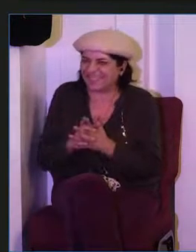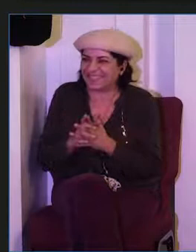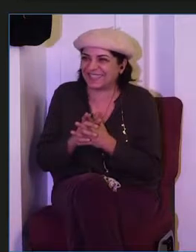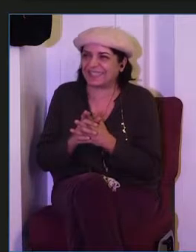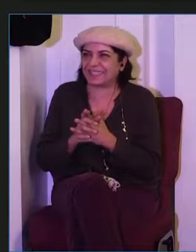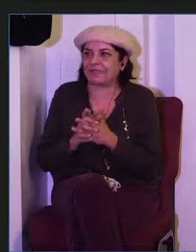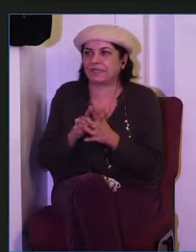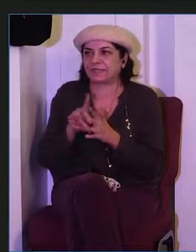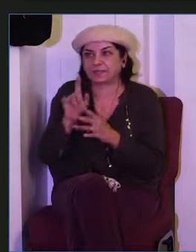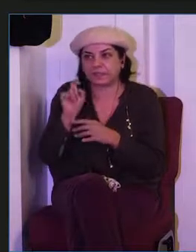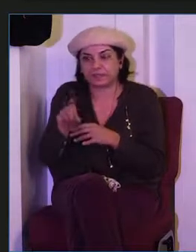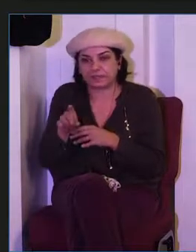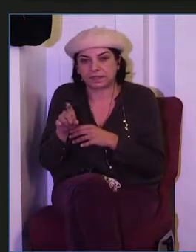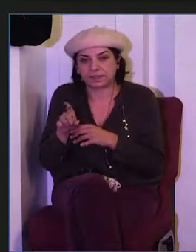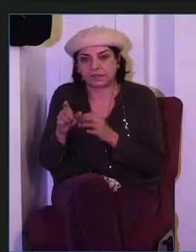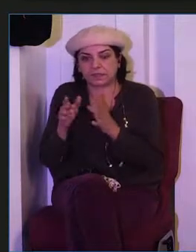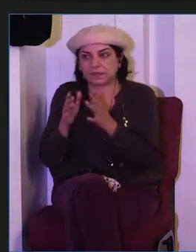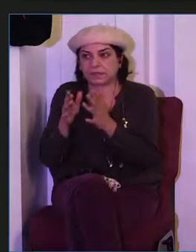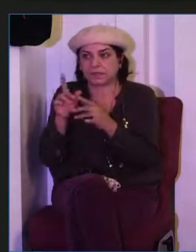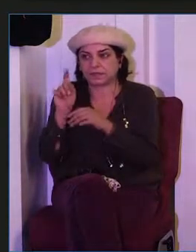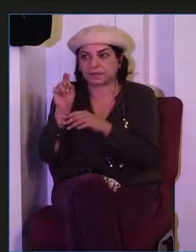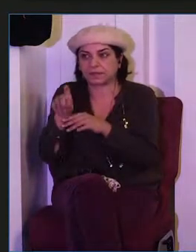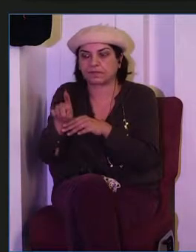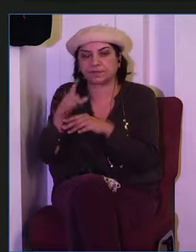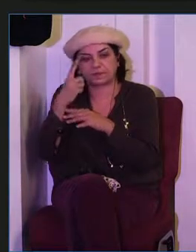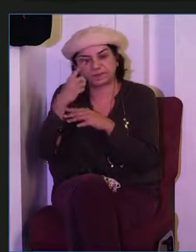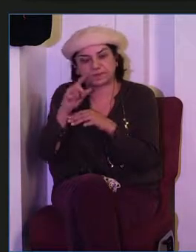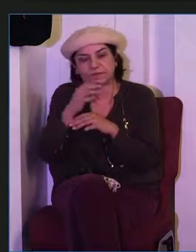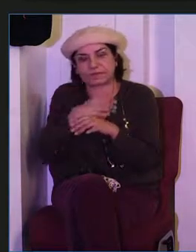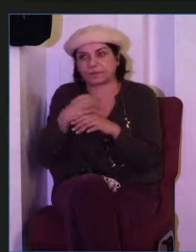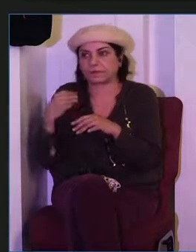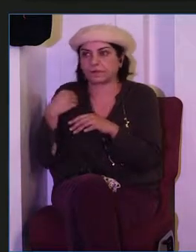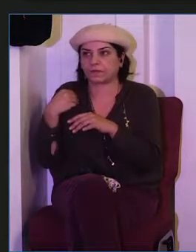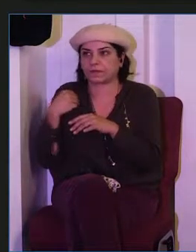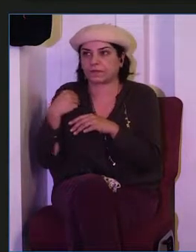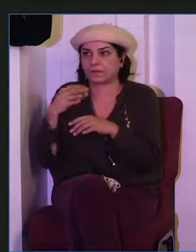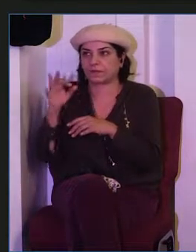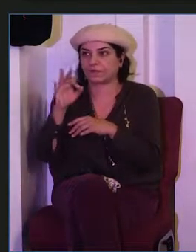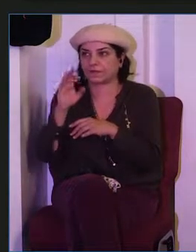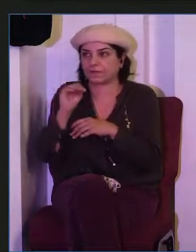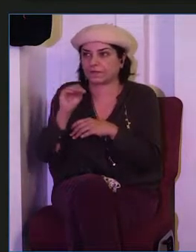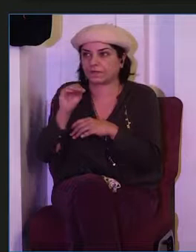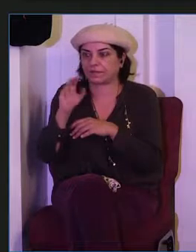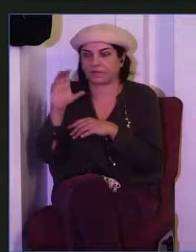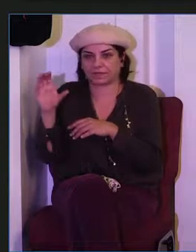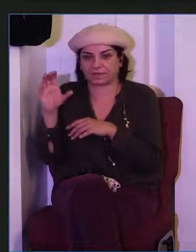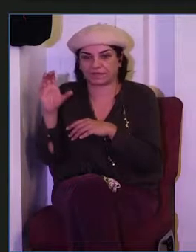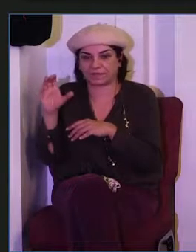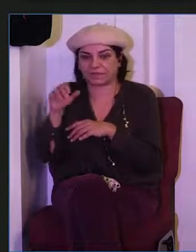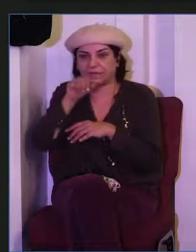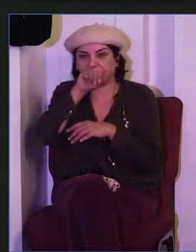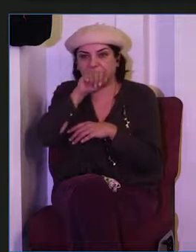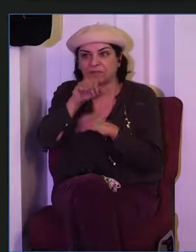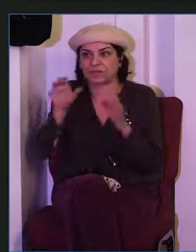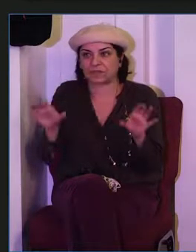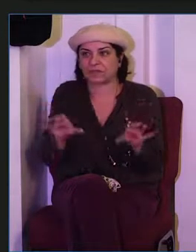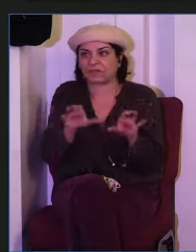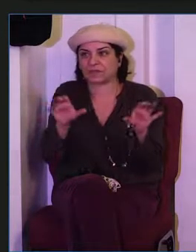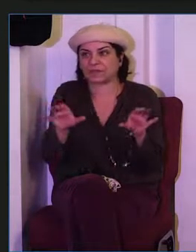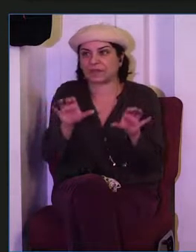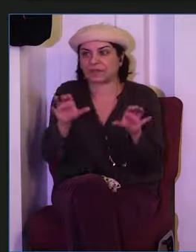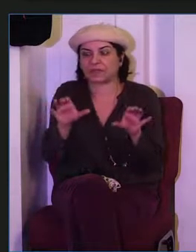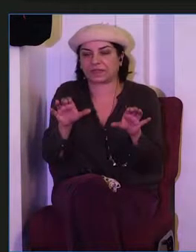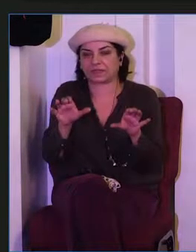I'm going to ask you a few questions that we ask for members of Founders Metropolitan Community Church. And I love doing this publicly and